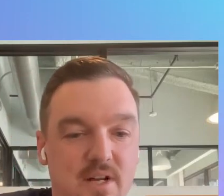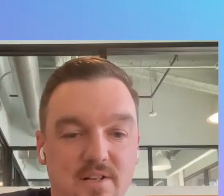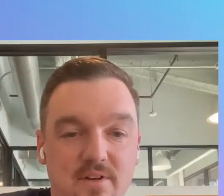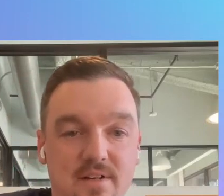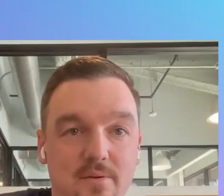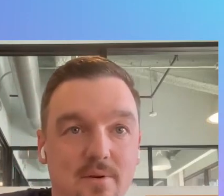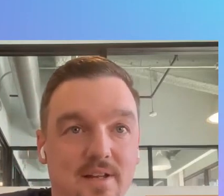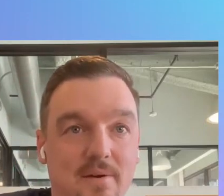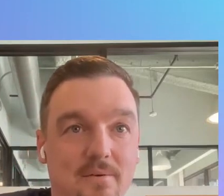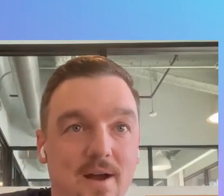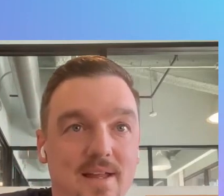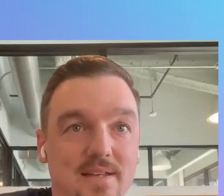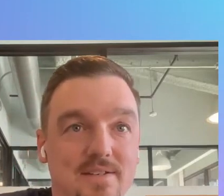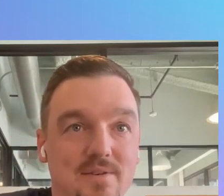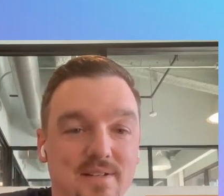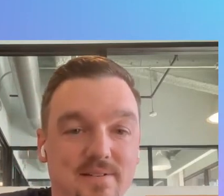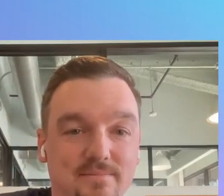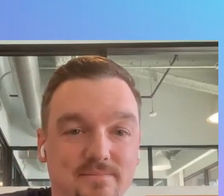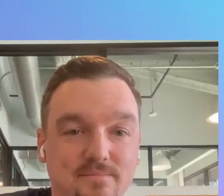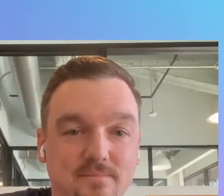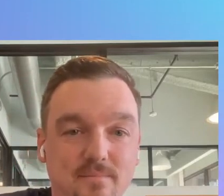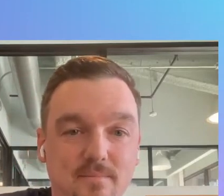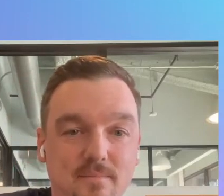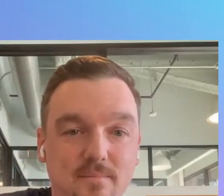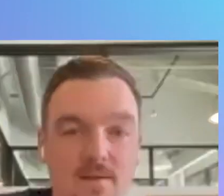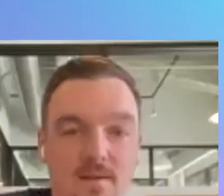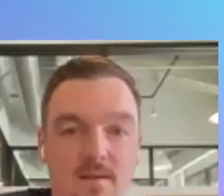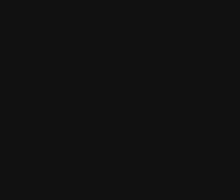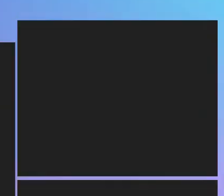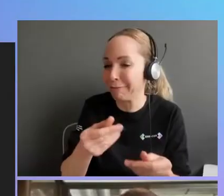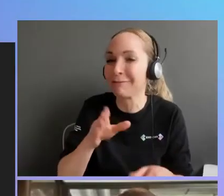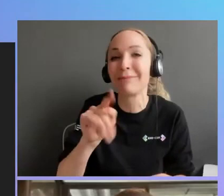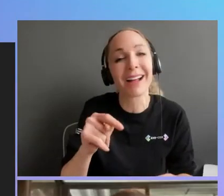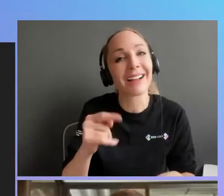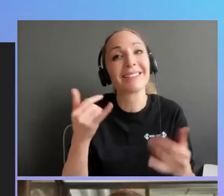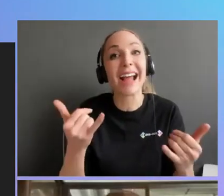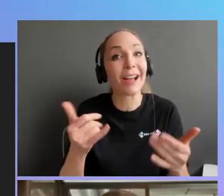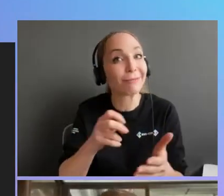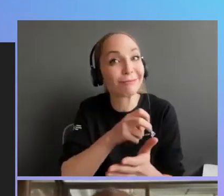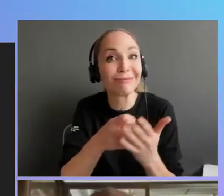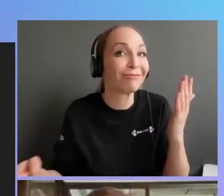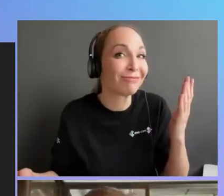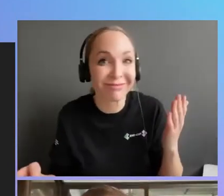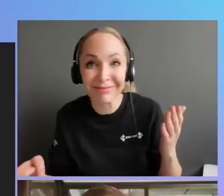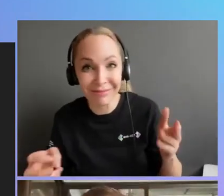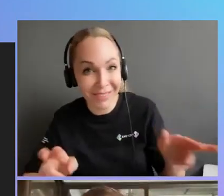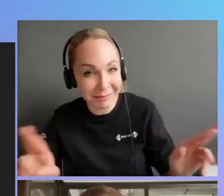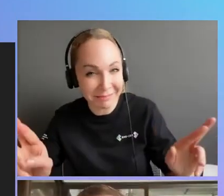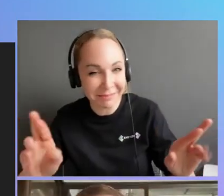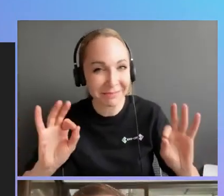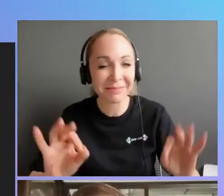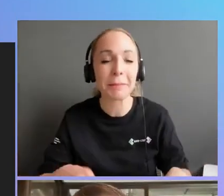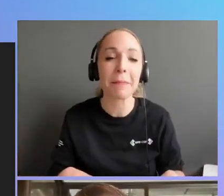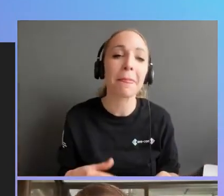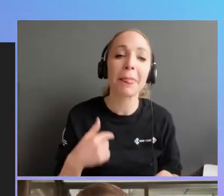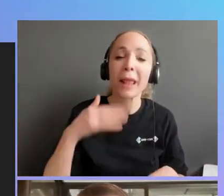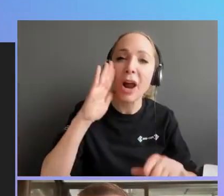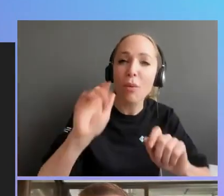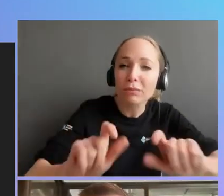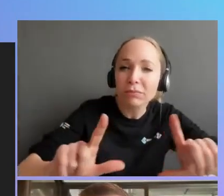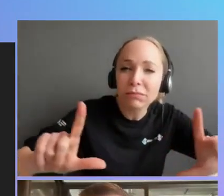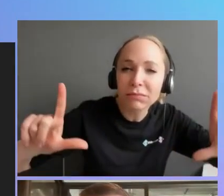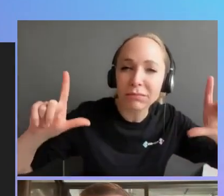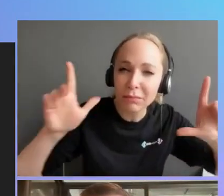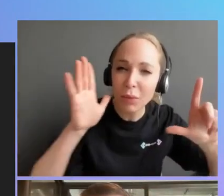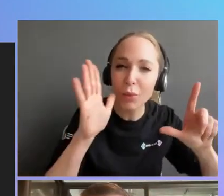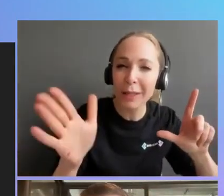I'm going to share my screen now. We're going to get right into it. So what we're looking at, and I will zoom in here in a